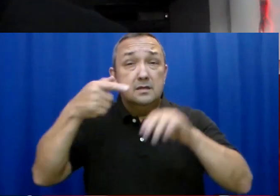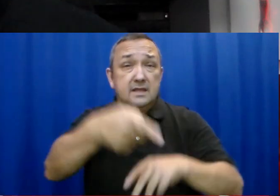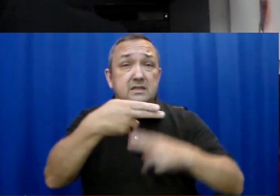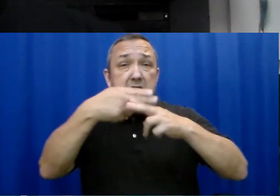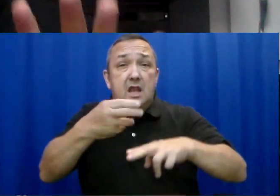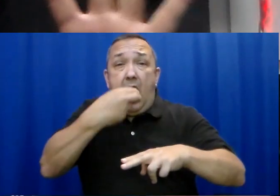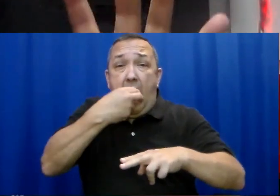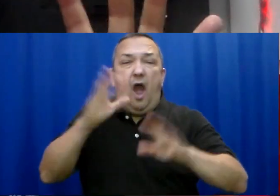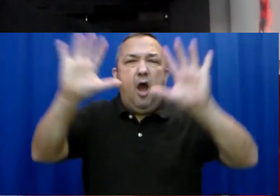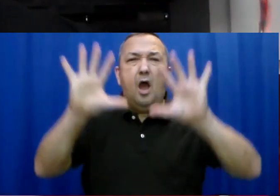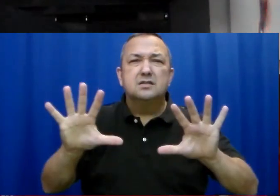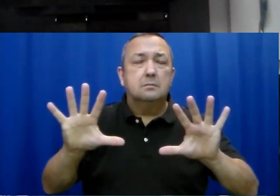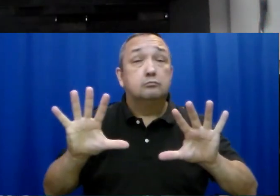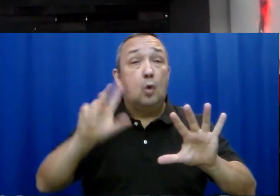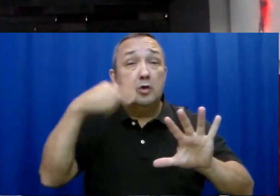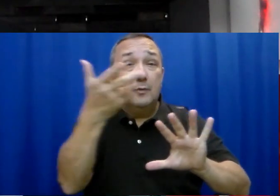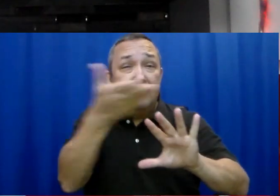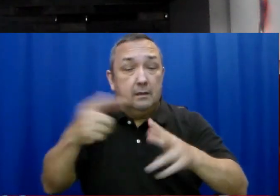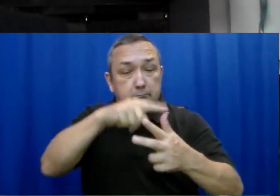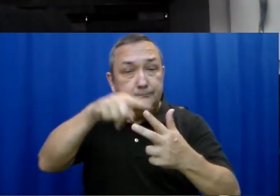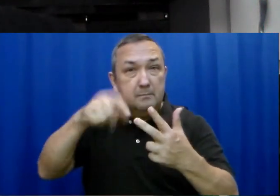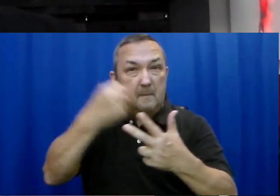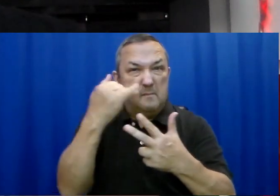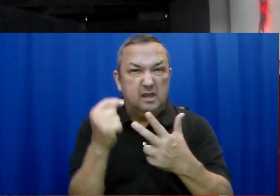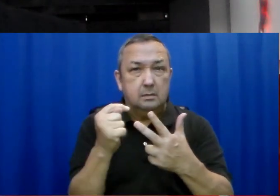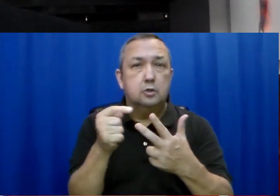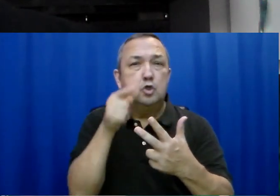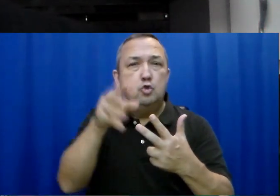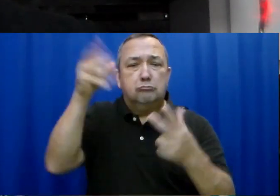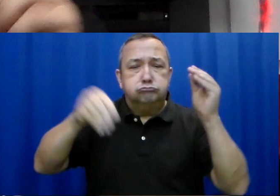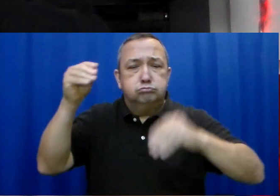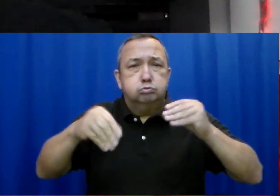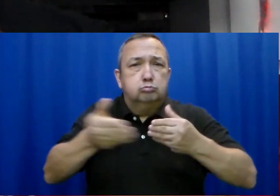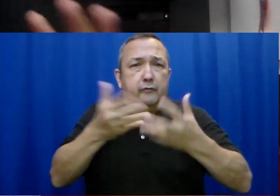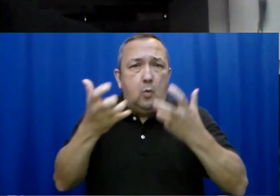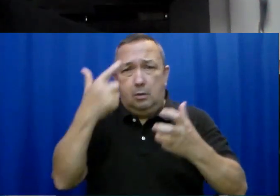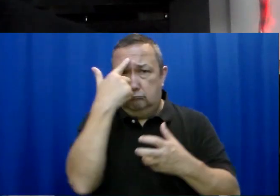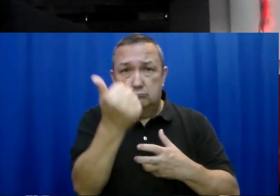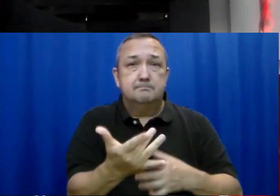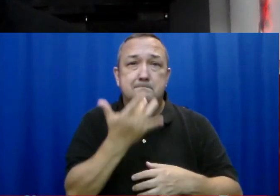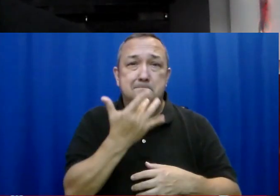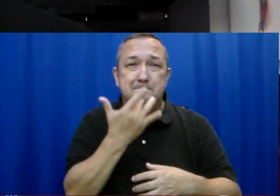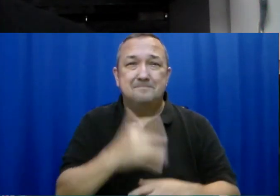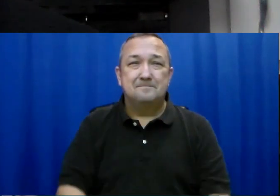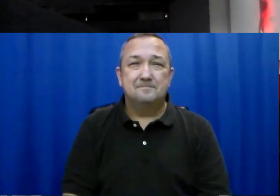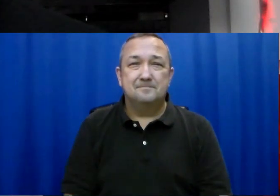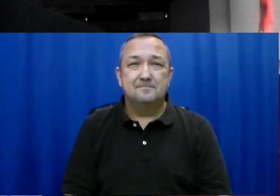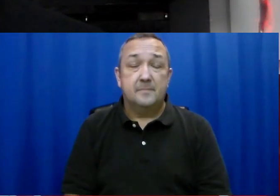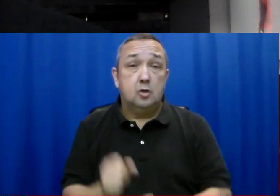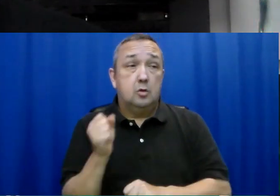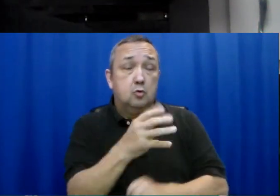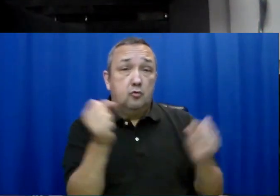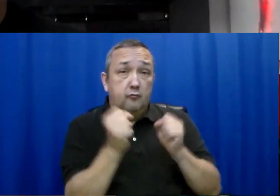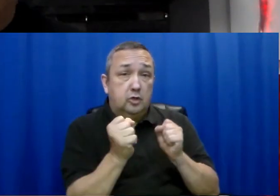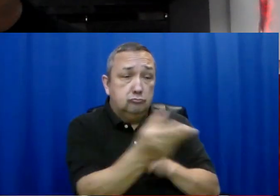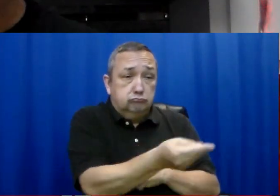These egg bites are awesome. There's only 3 ingredients to make the egg bites, and you can add in extras to make them even special just for yourself to your taste.